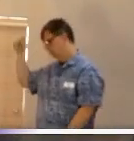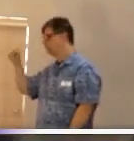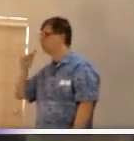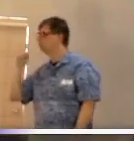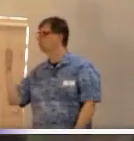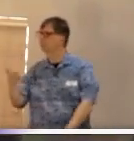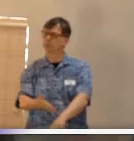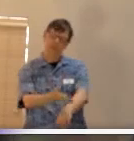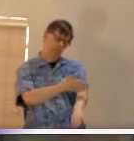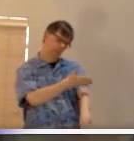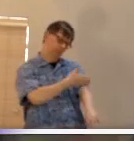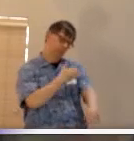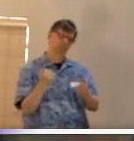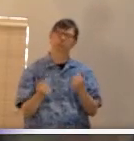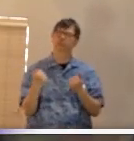were a pattern of energy